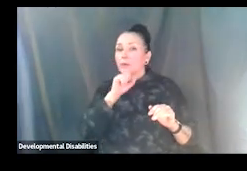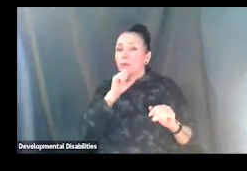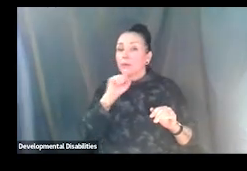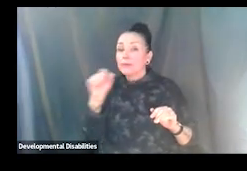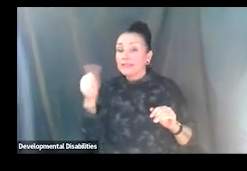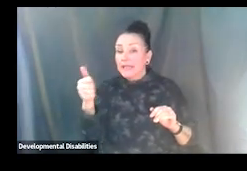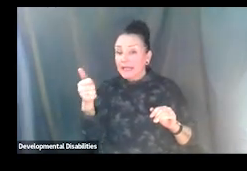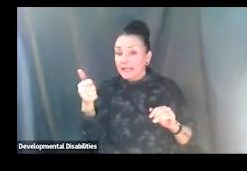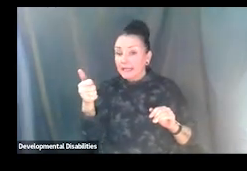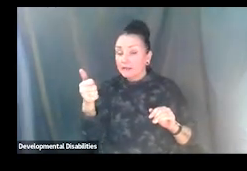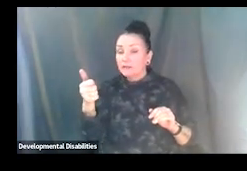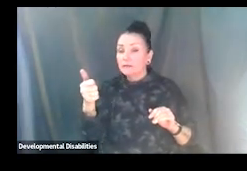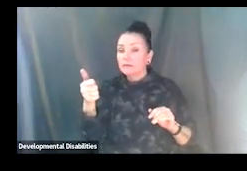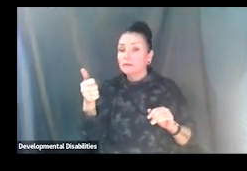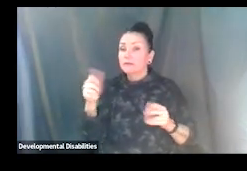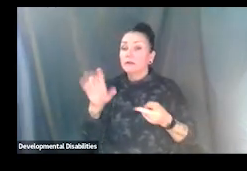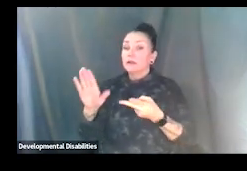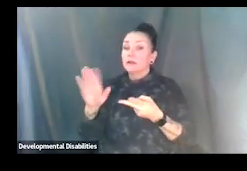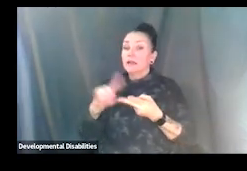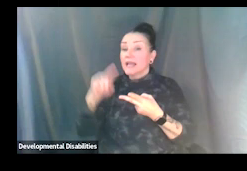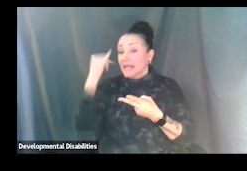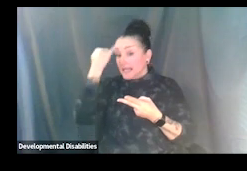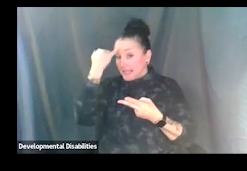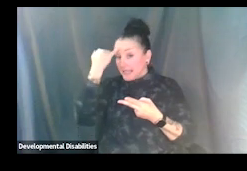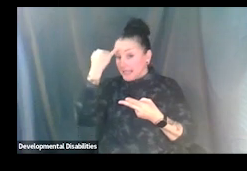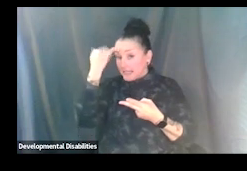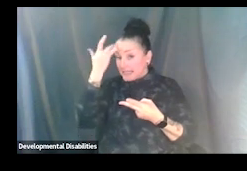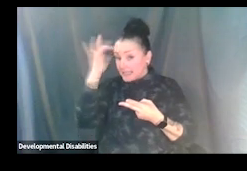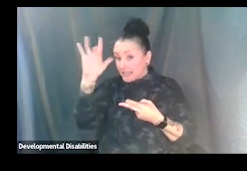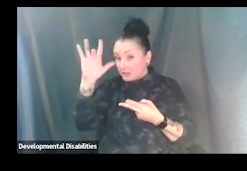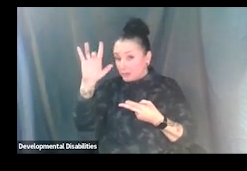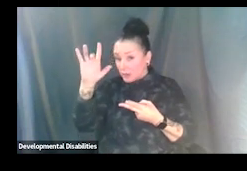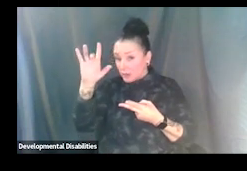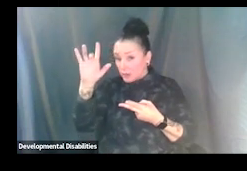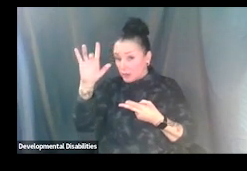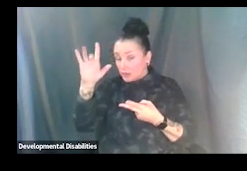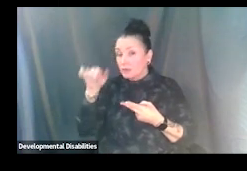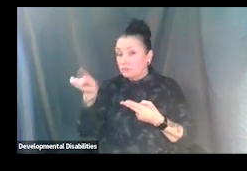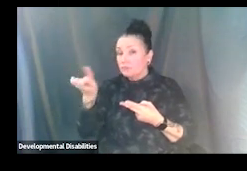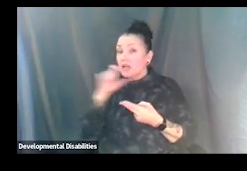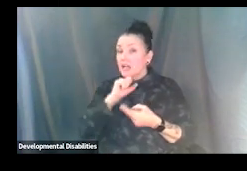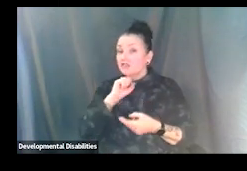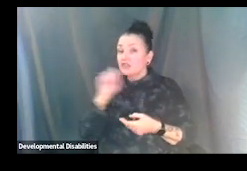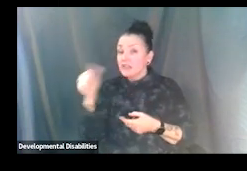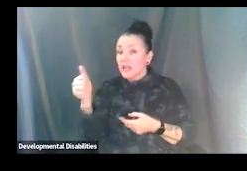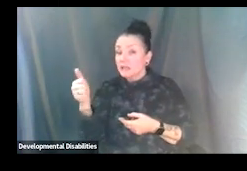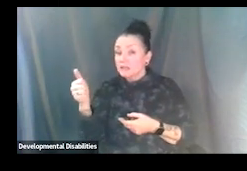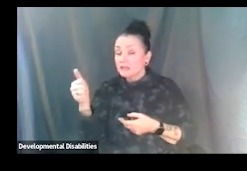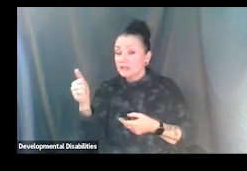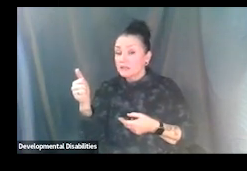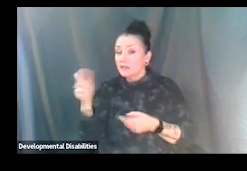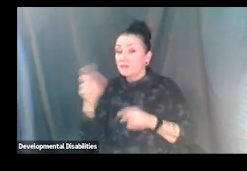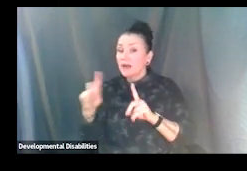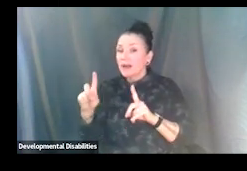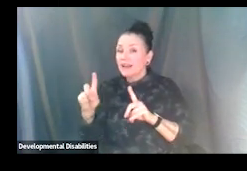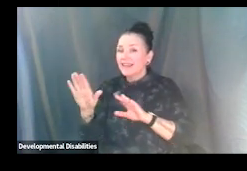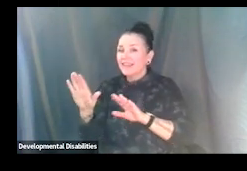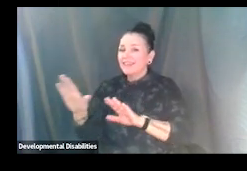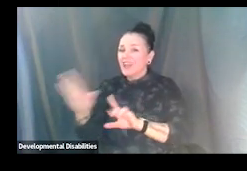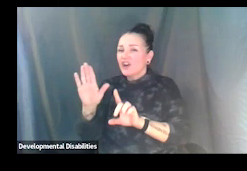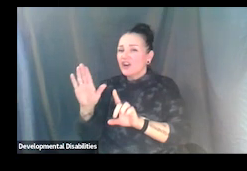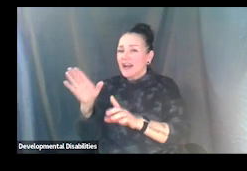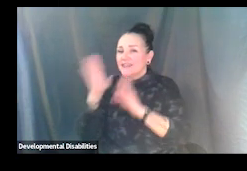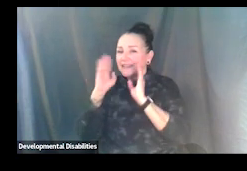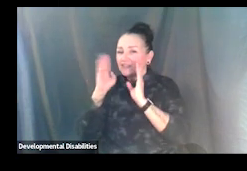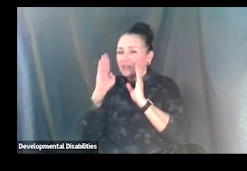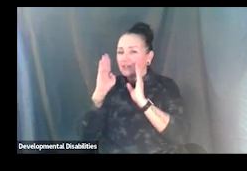clear discrepancy. But if you have somebody who's 10 years old and functions like a 5-year-old, if their attention span is like a 5-year-old, it's not